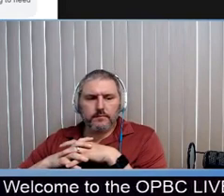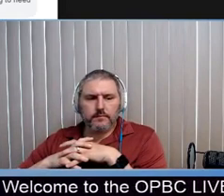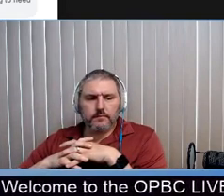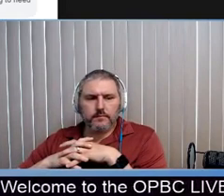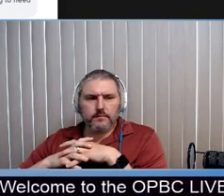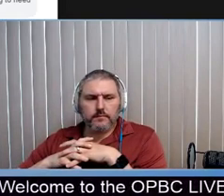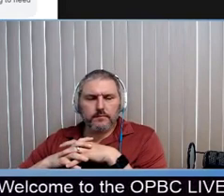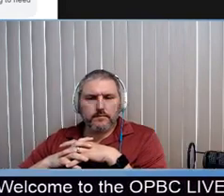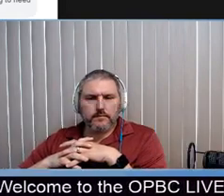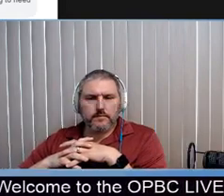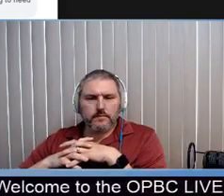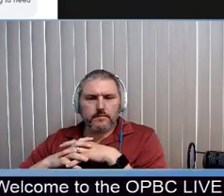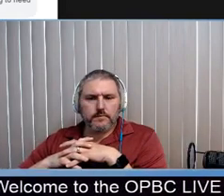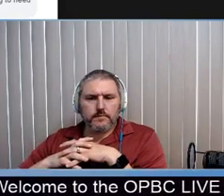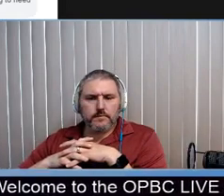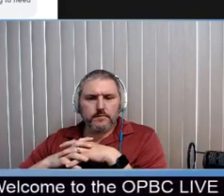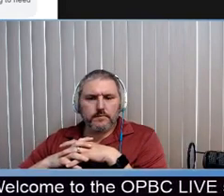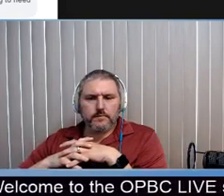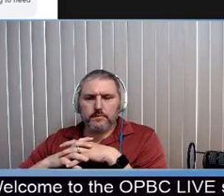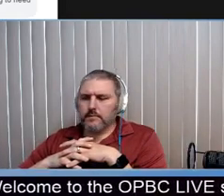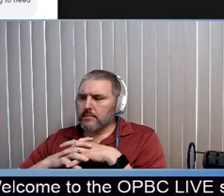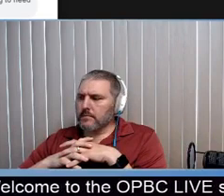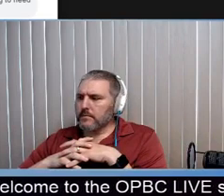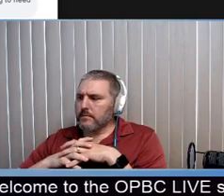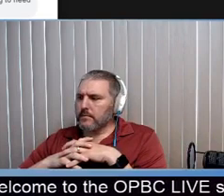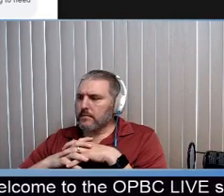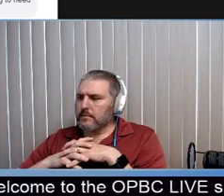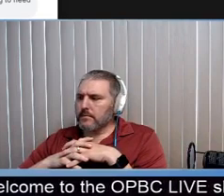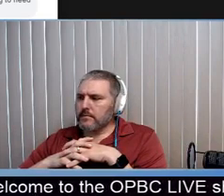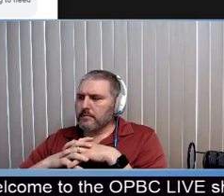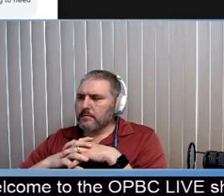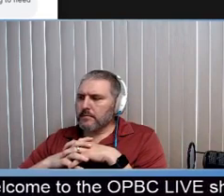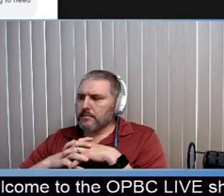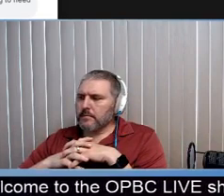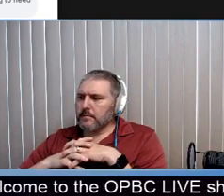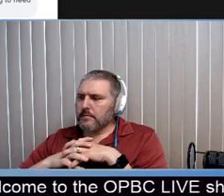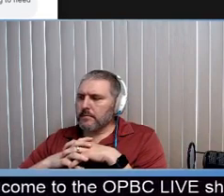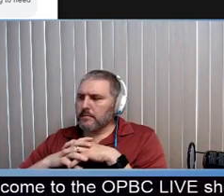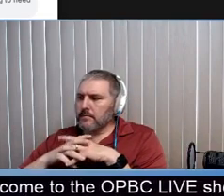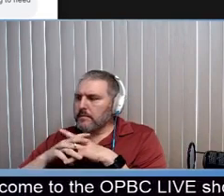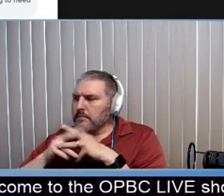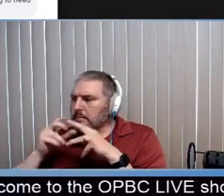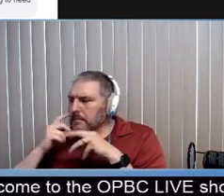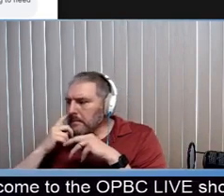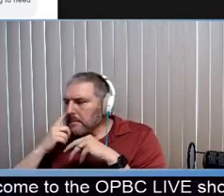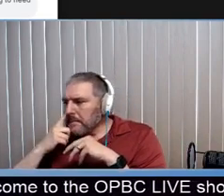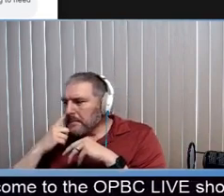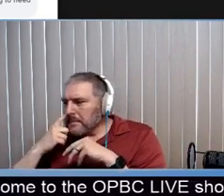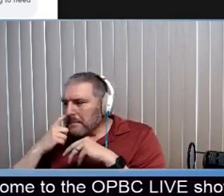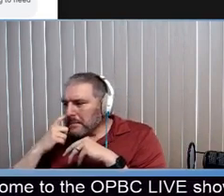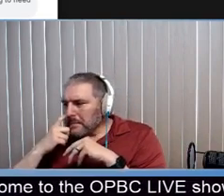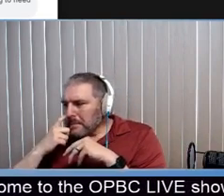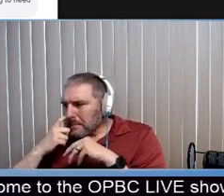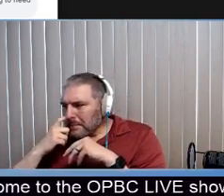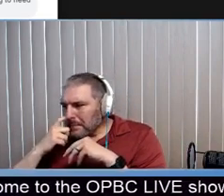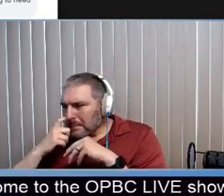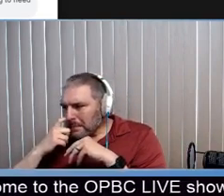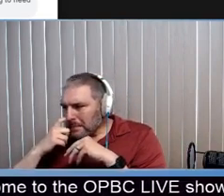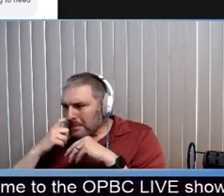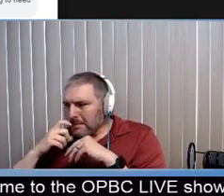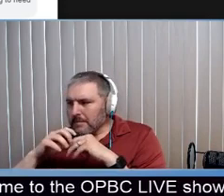There shall be seasons refreshing, sent from the Savior above.